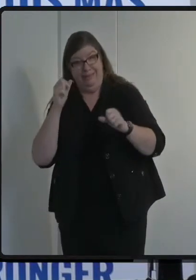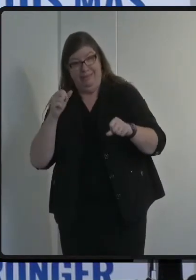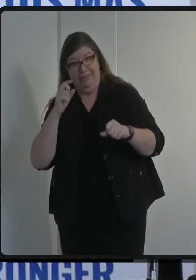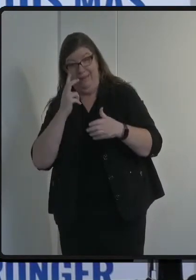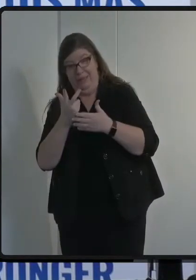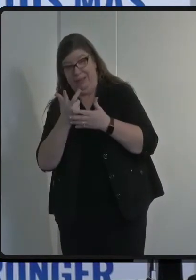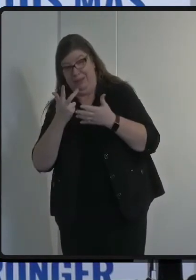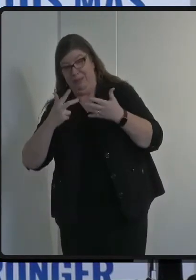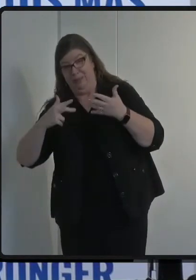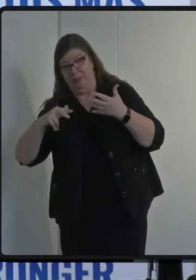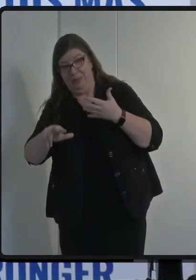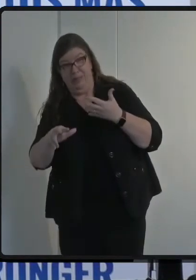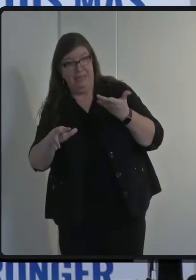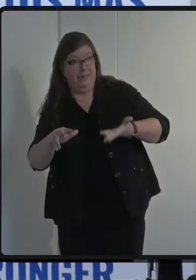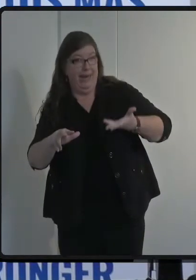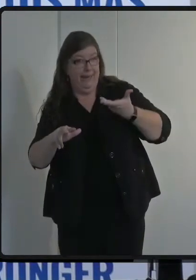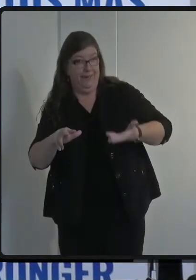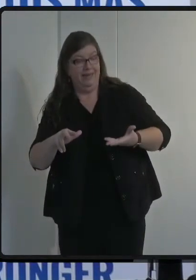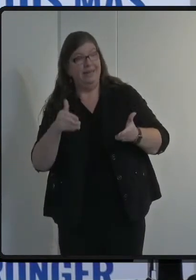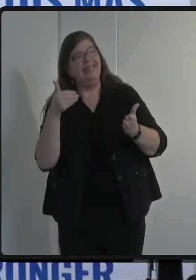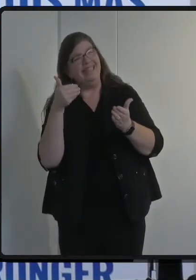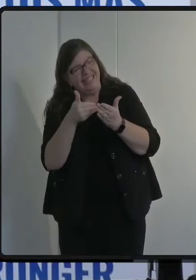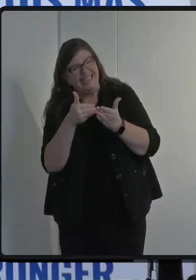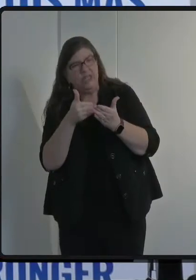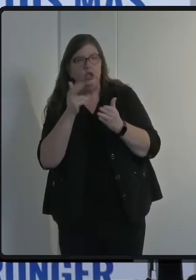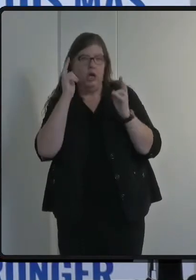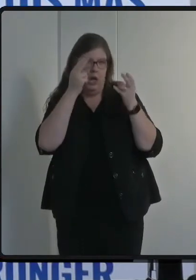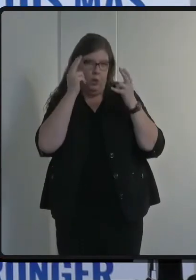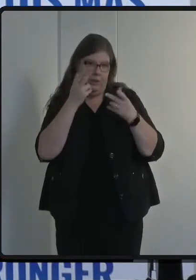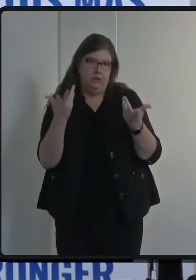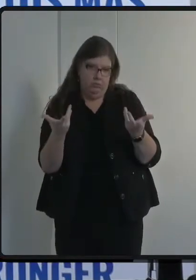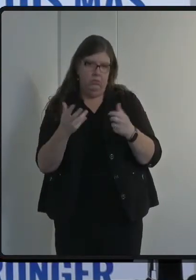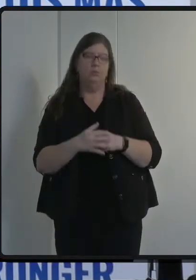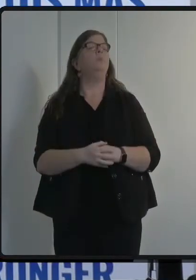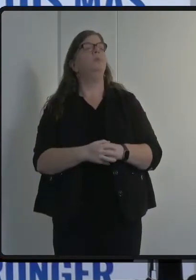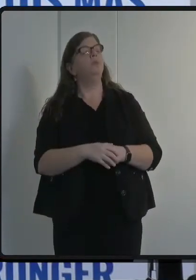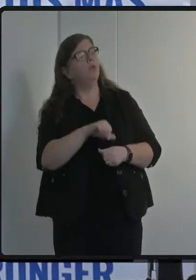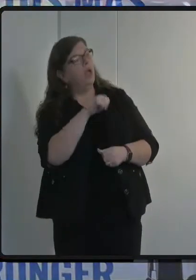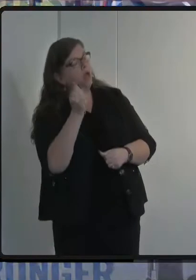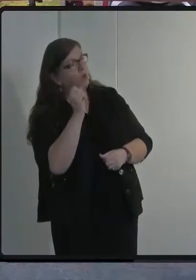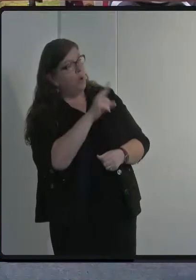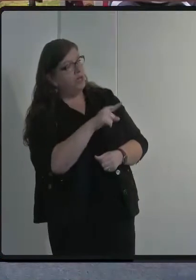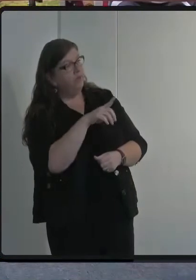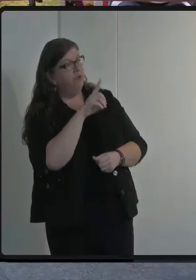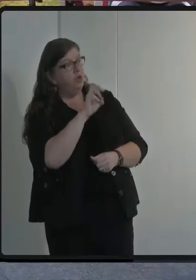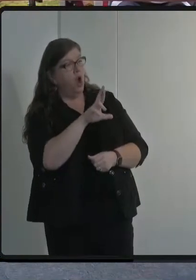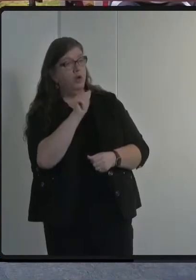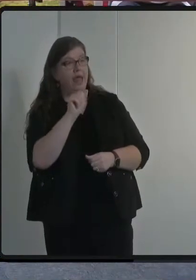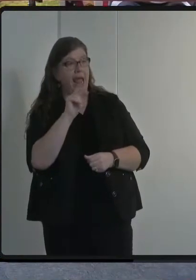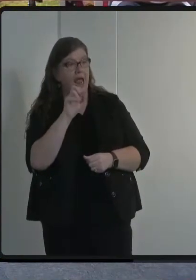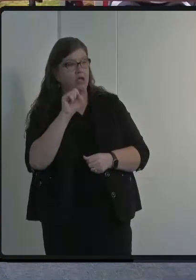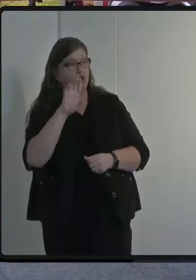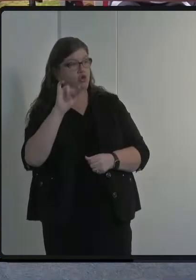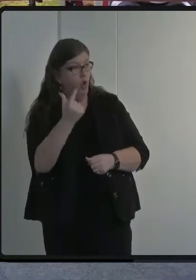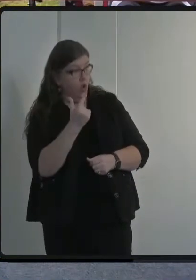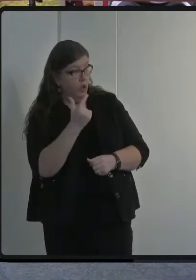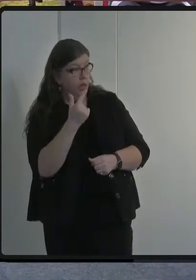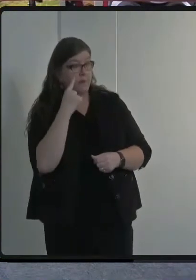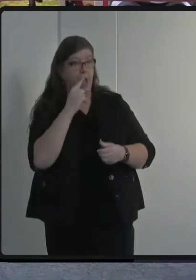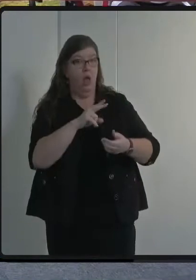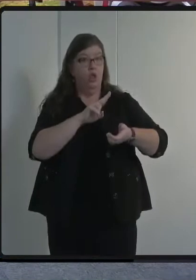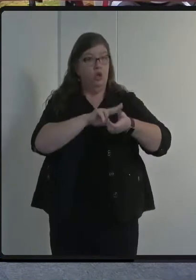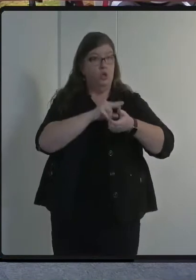weeks. Which would So be? at around Halloween. Okay. Correct. And then another question for Dr. Ansorg, talking about the skilled